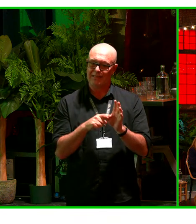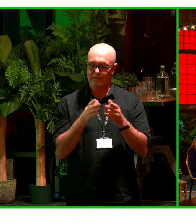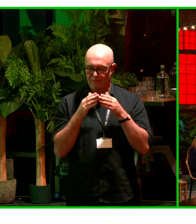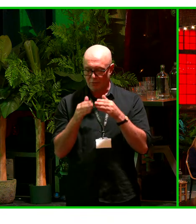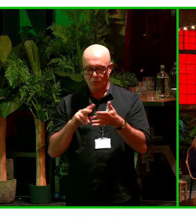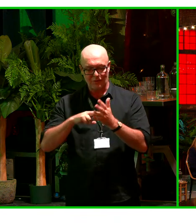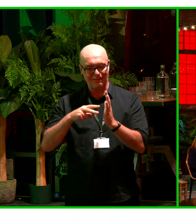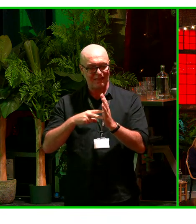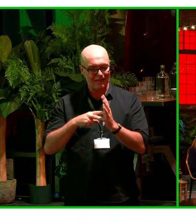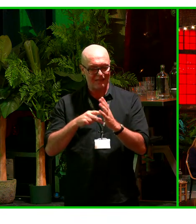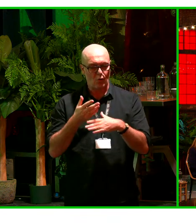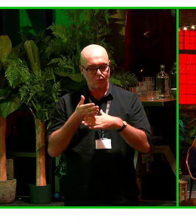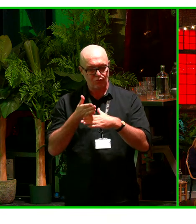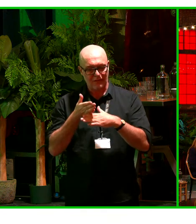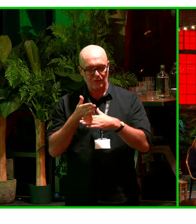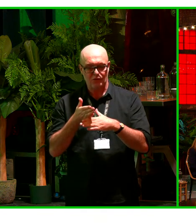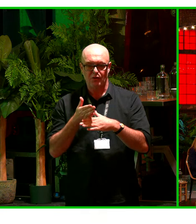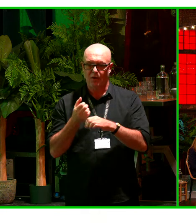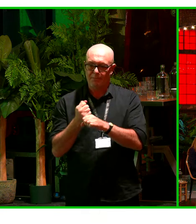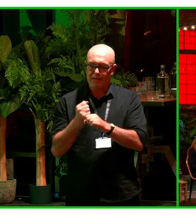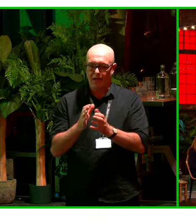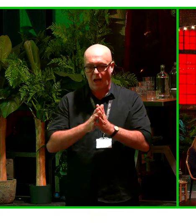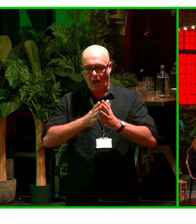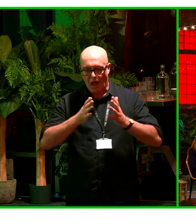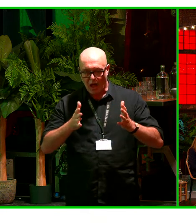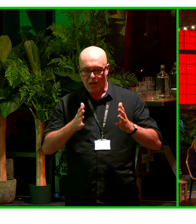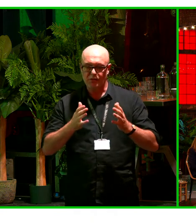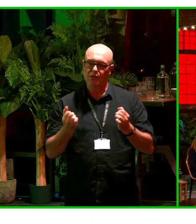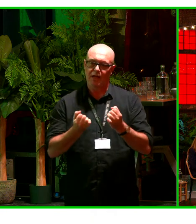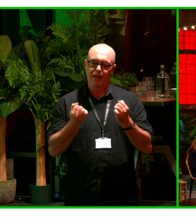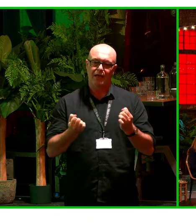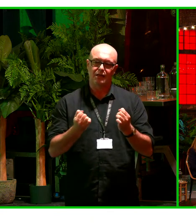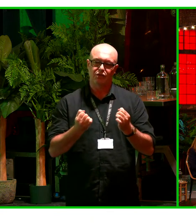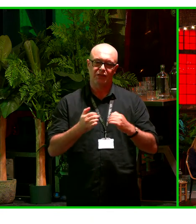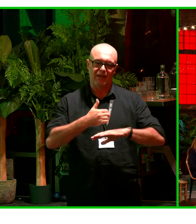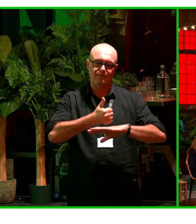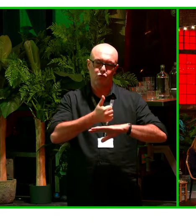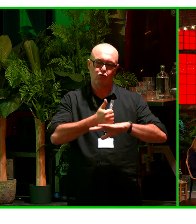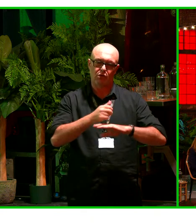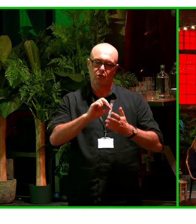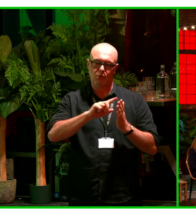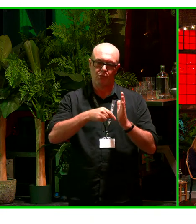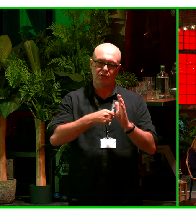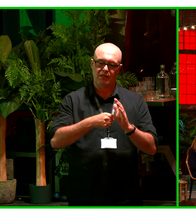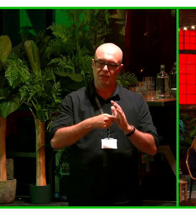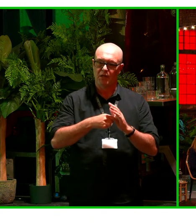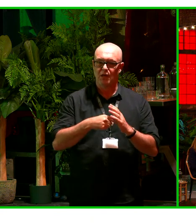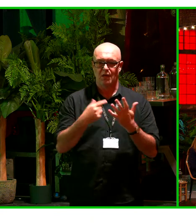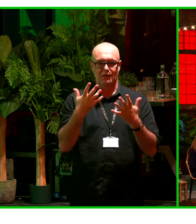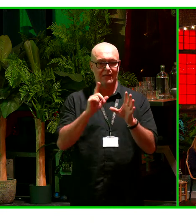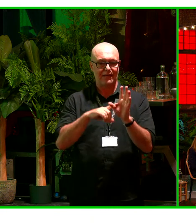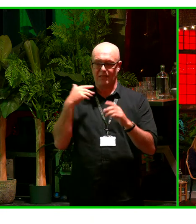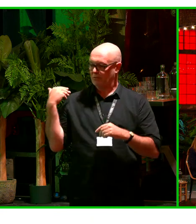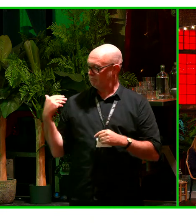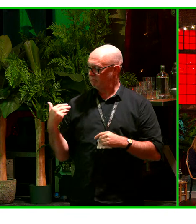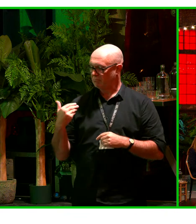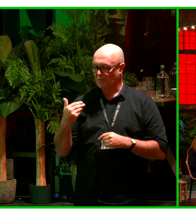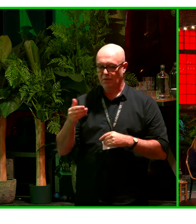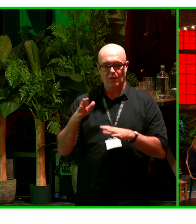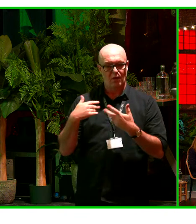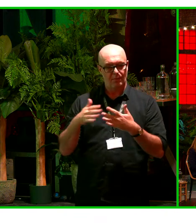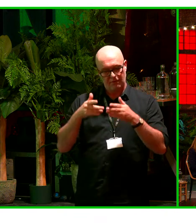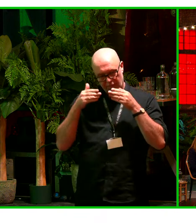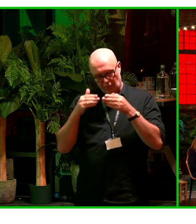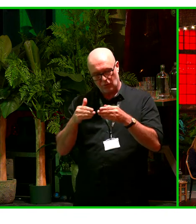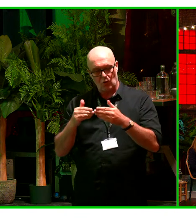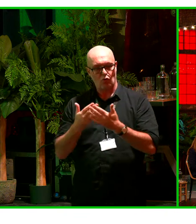operation and construction of large energy infrastructure projects, and for the last decade So he's also helped connect producers of renewable